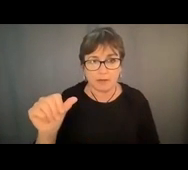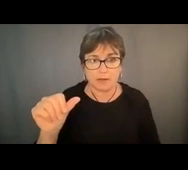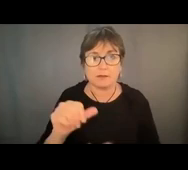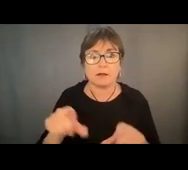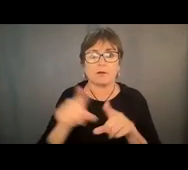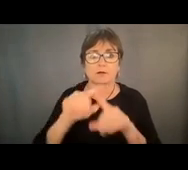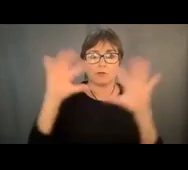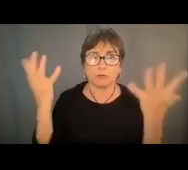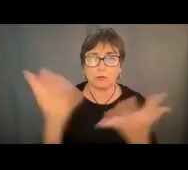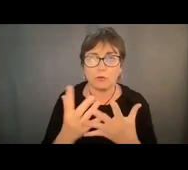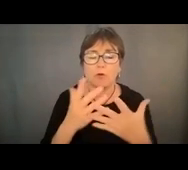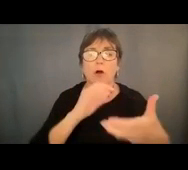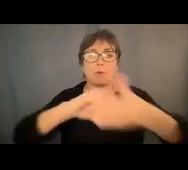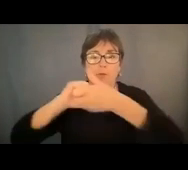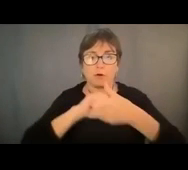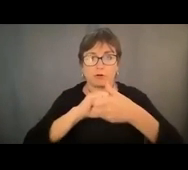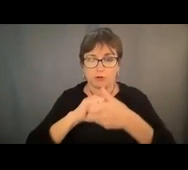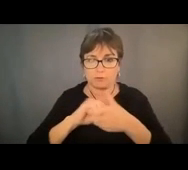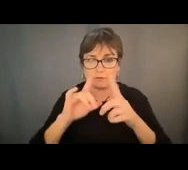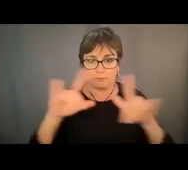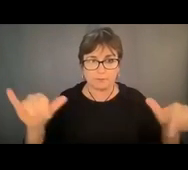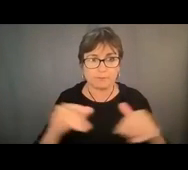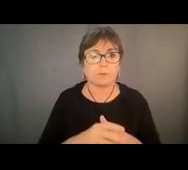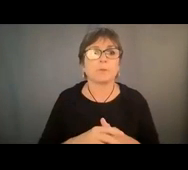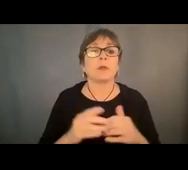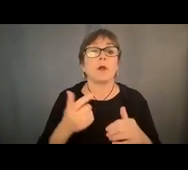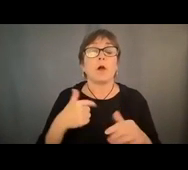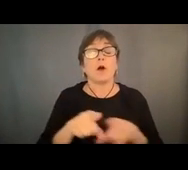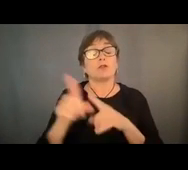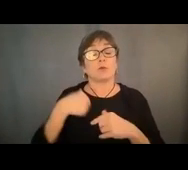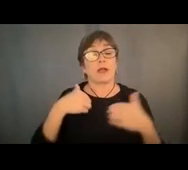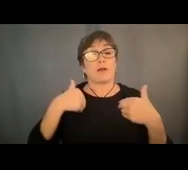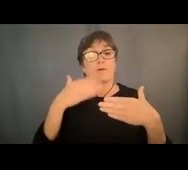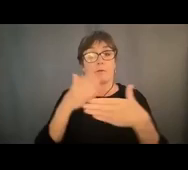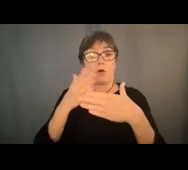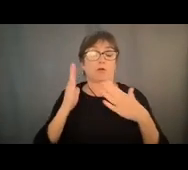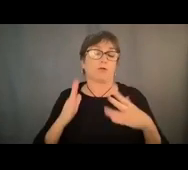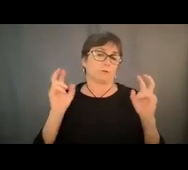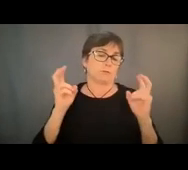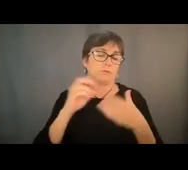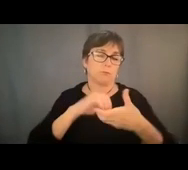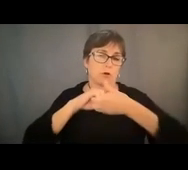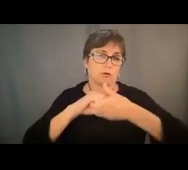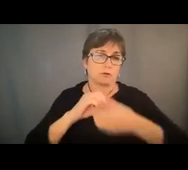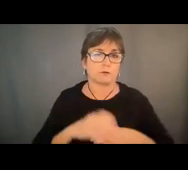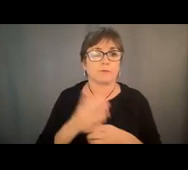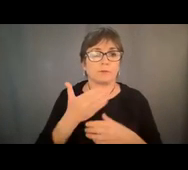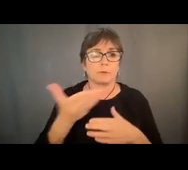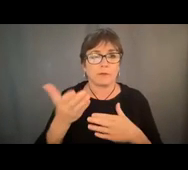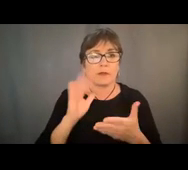and products. And we also have partners. Our partners are Accessible